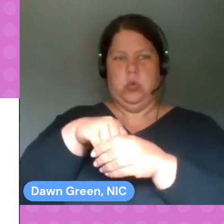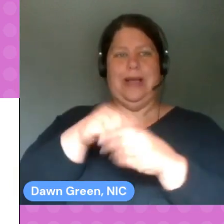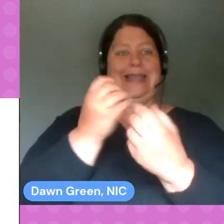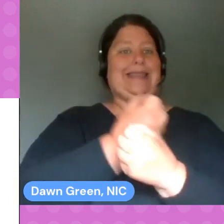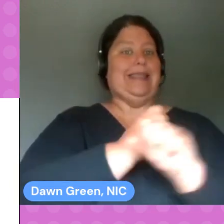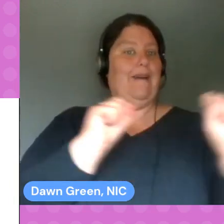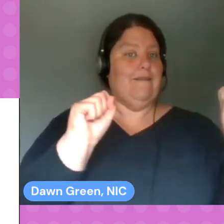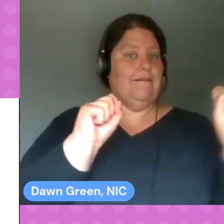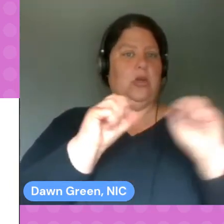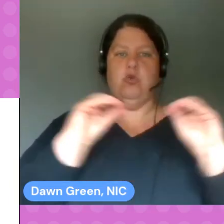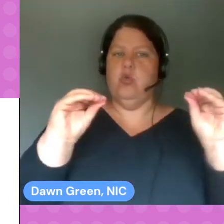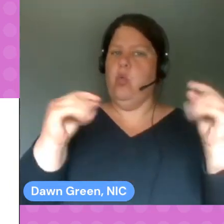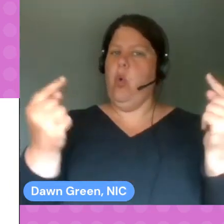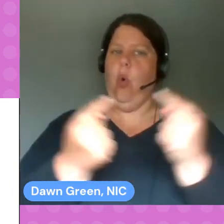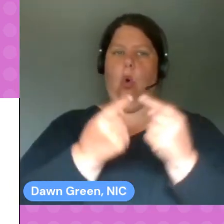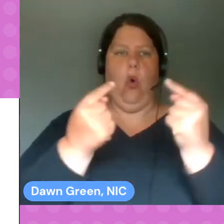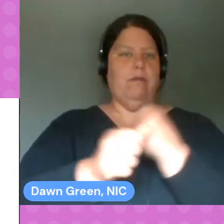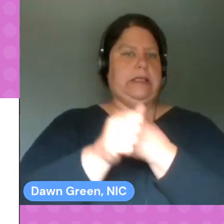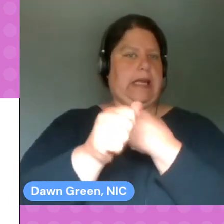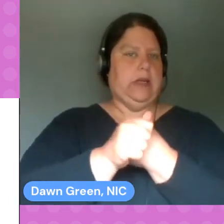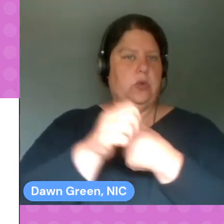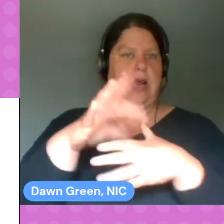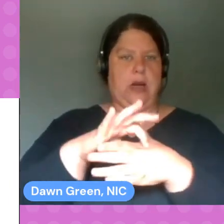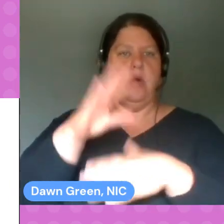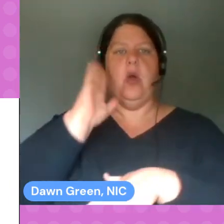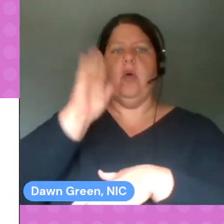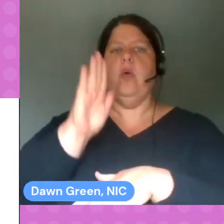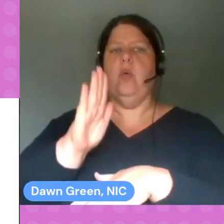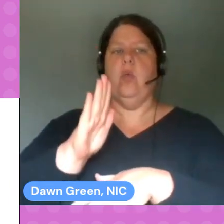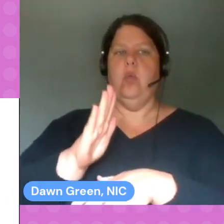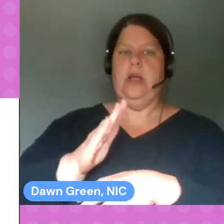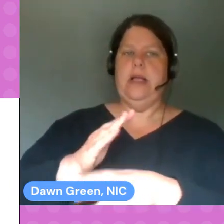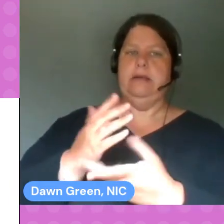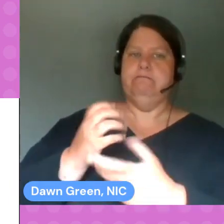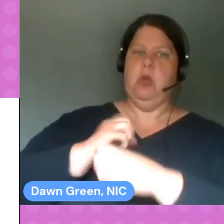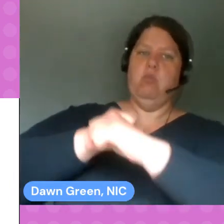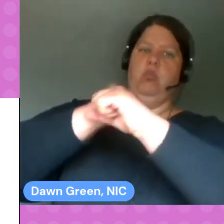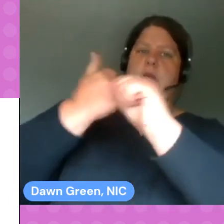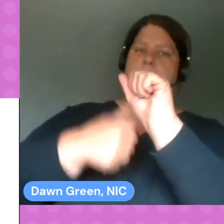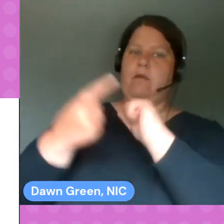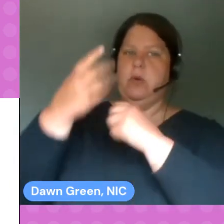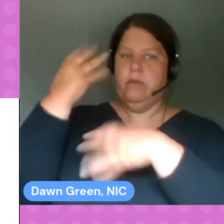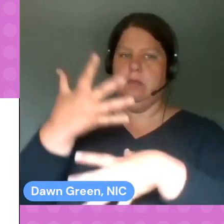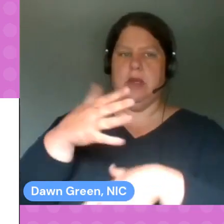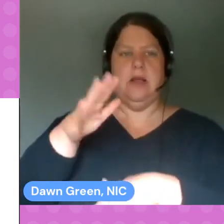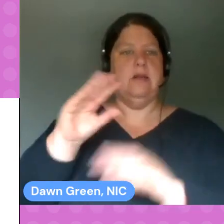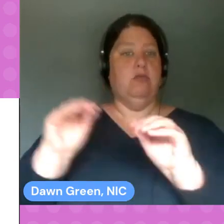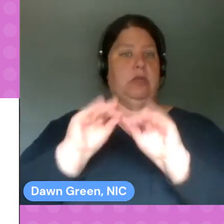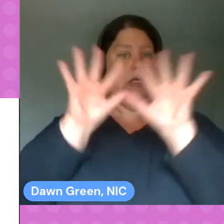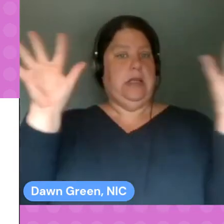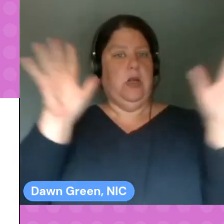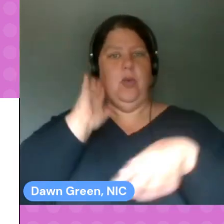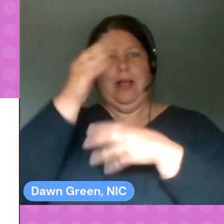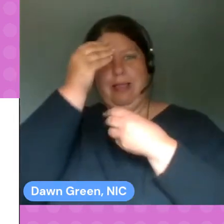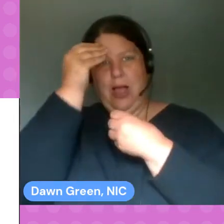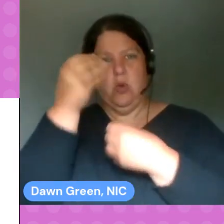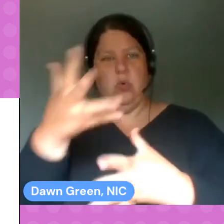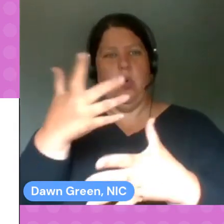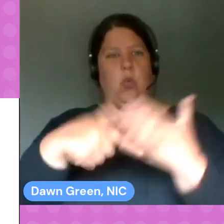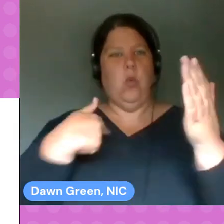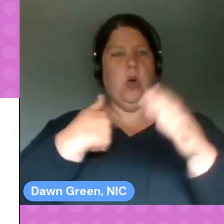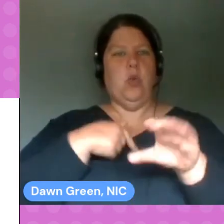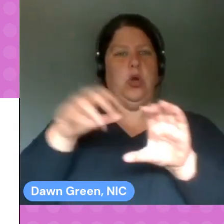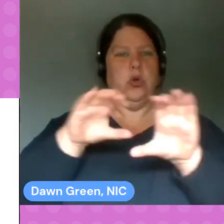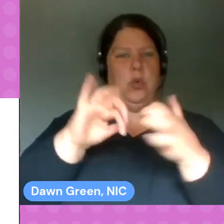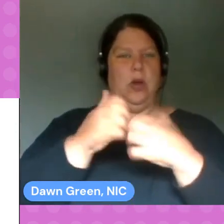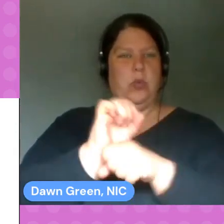safe with no harmful content, that it's ethical, we'll protect everyone's data, that it's transparent, we'll tell you about what we're doing and how it